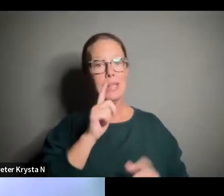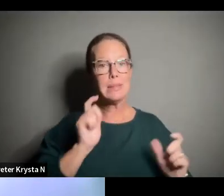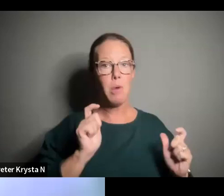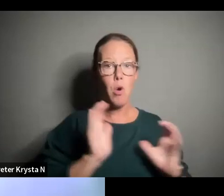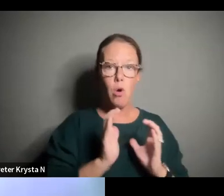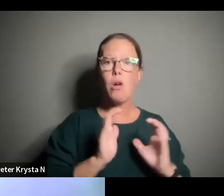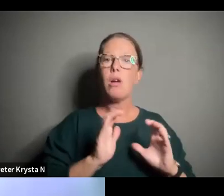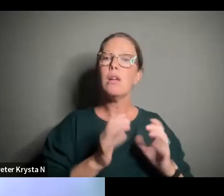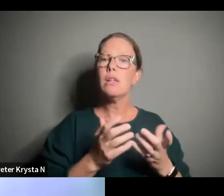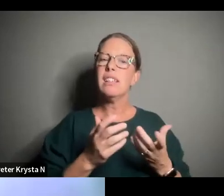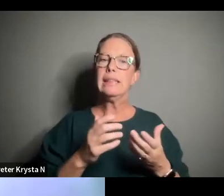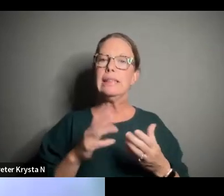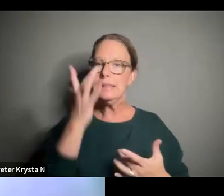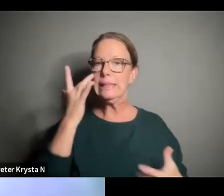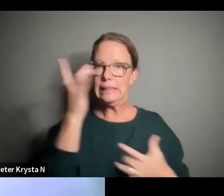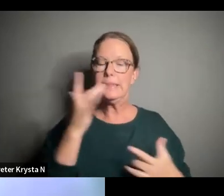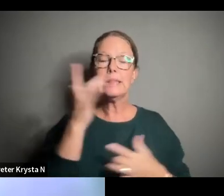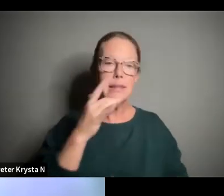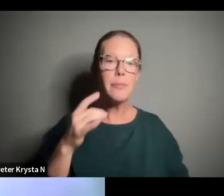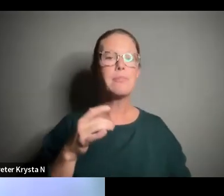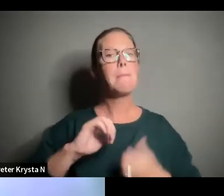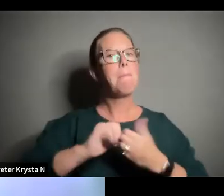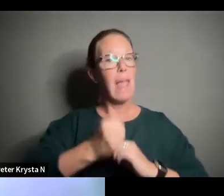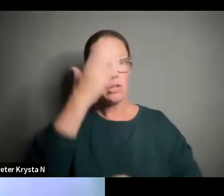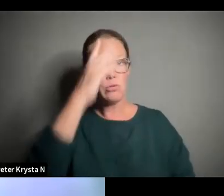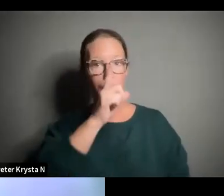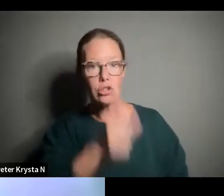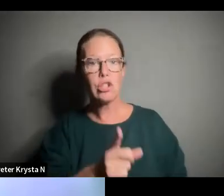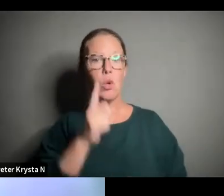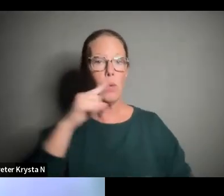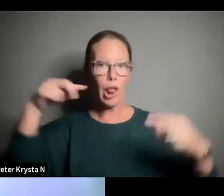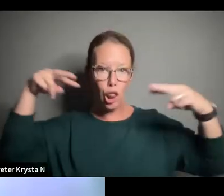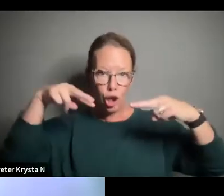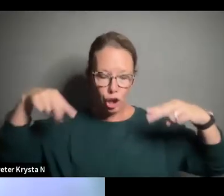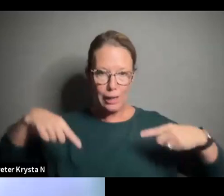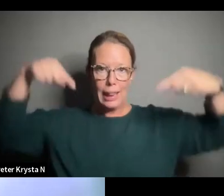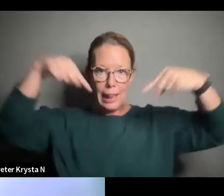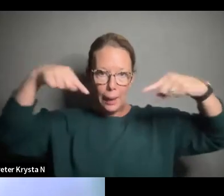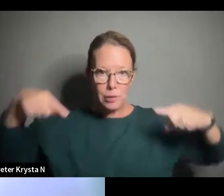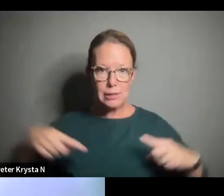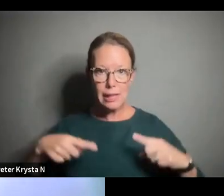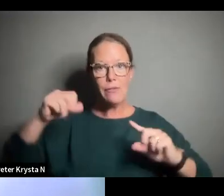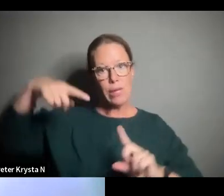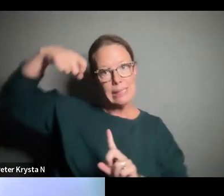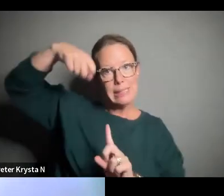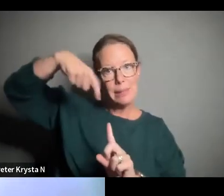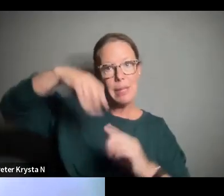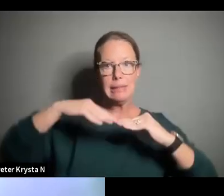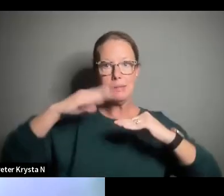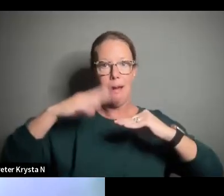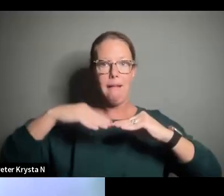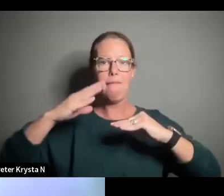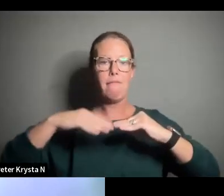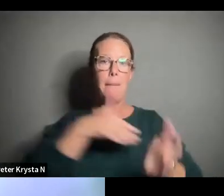that. And sometimes the only way to know for sure is that we look in laparoscopically. If we can stimulate the diaphragm muscle and get